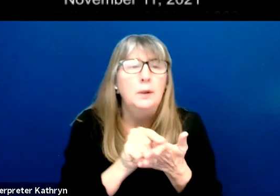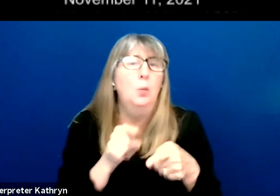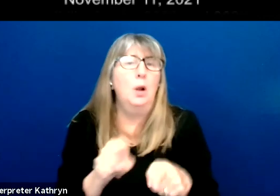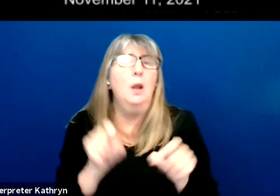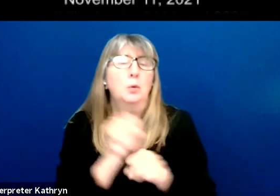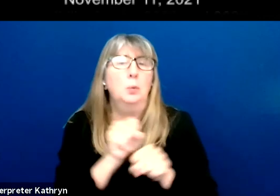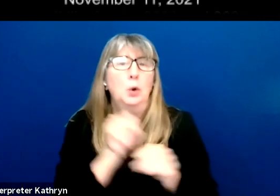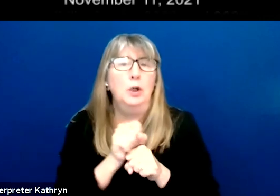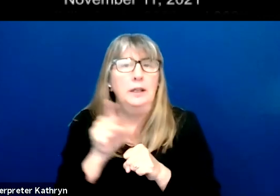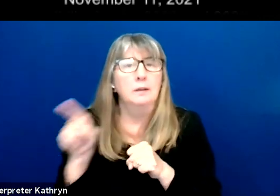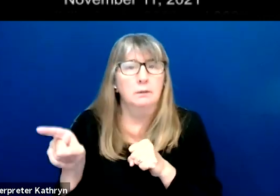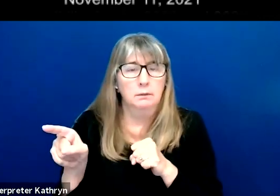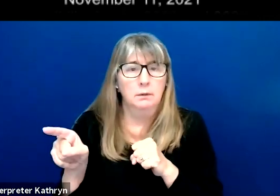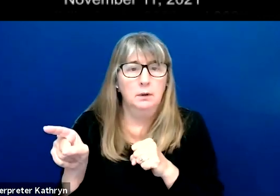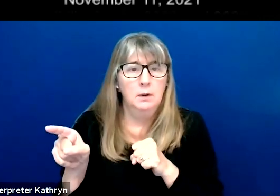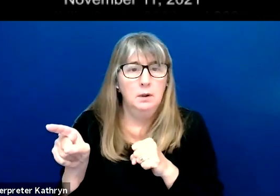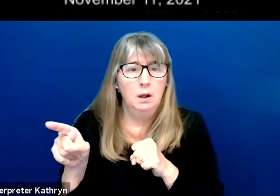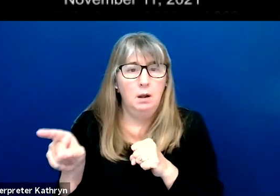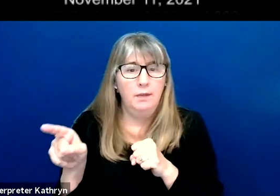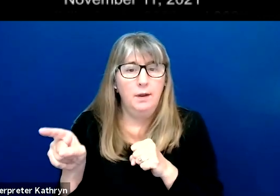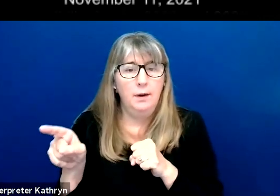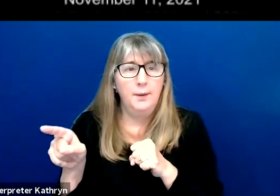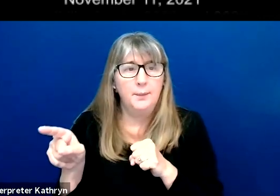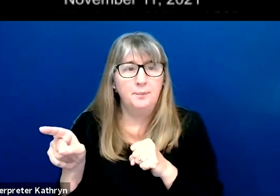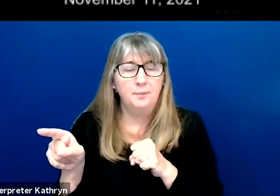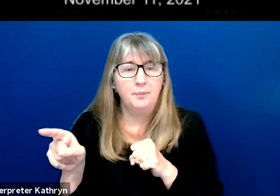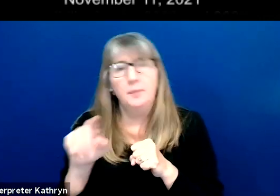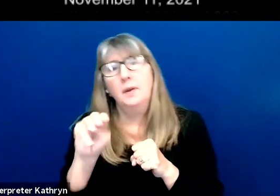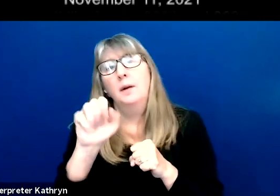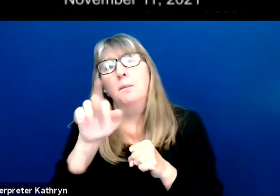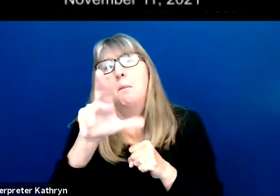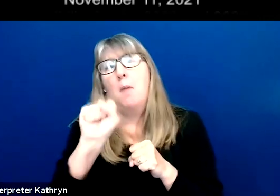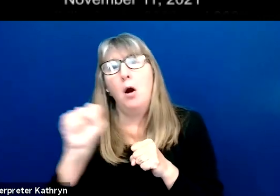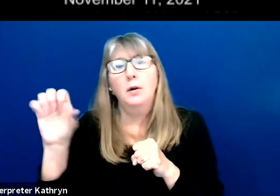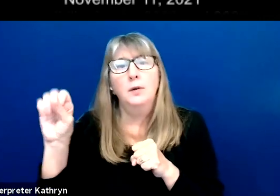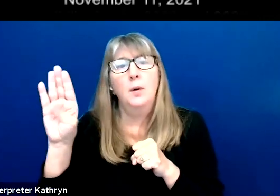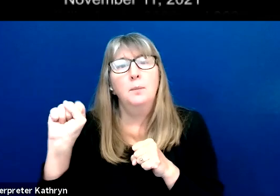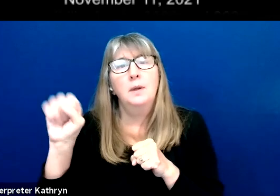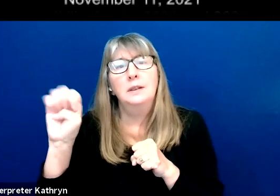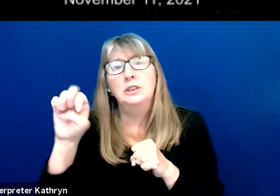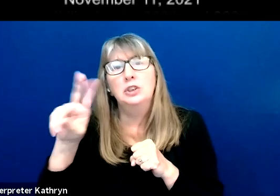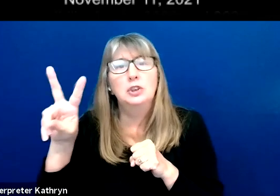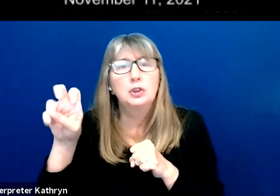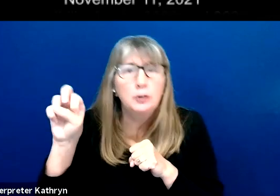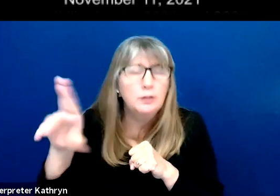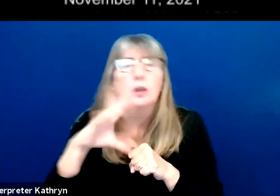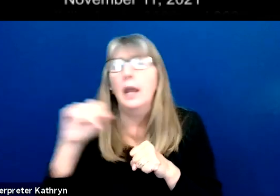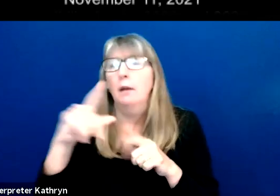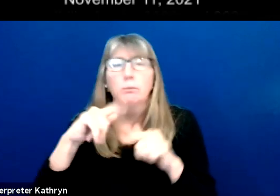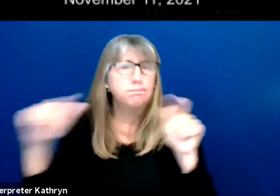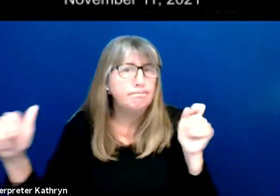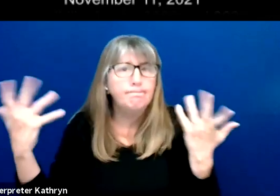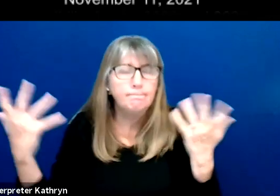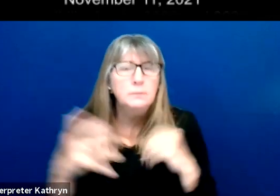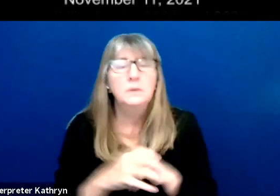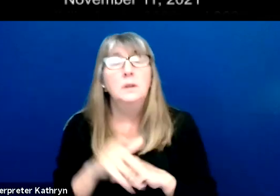the on the Mars Observer and before that. I had to